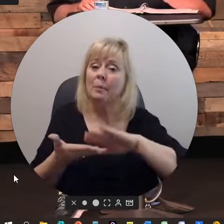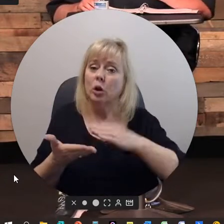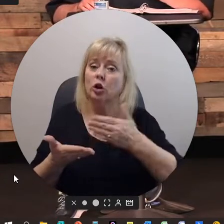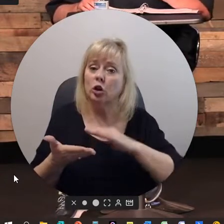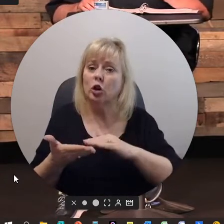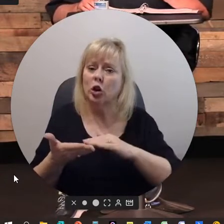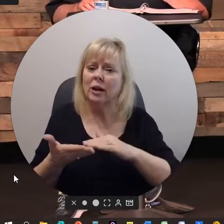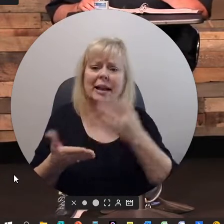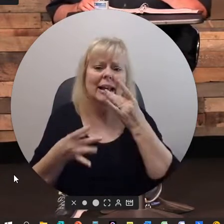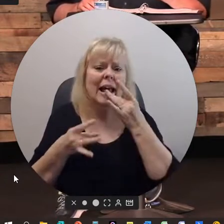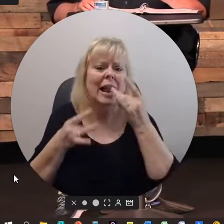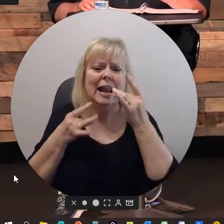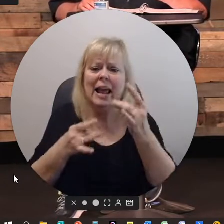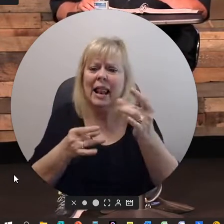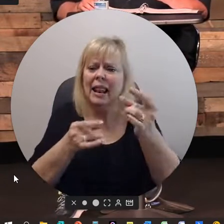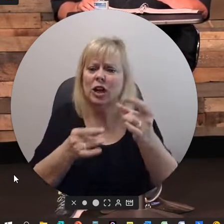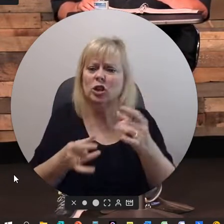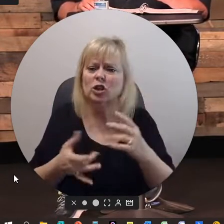amazing meal.